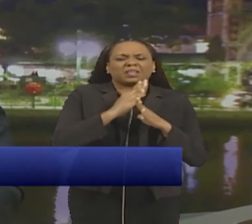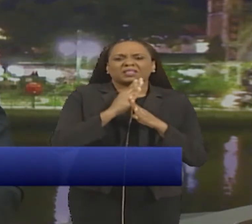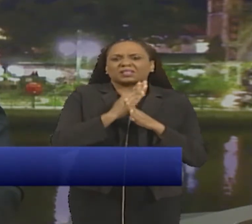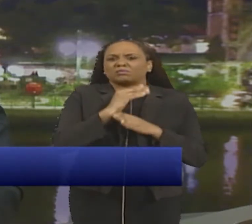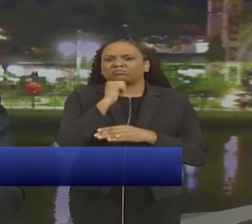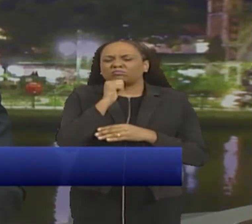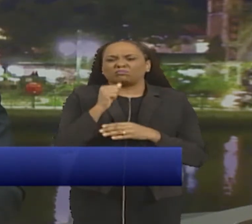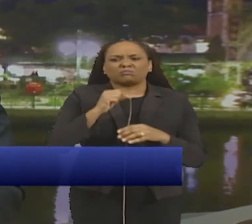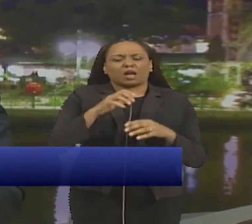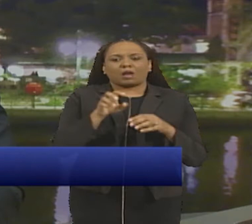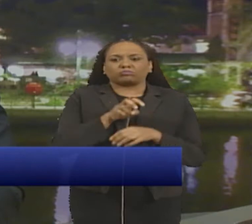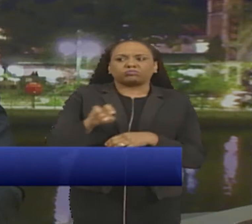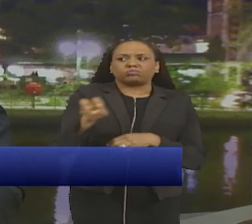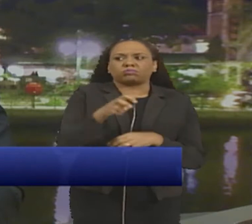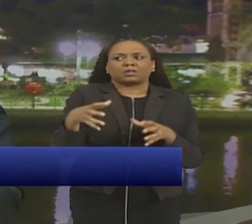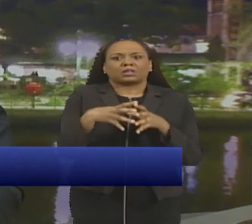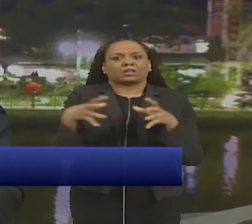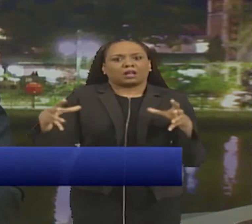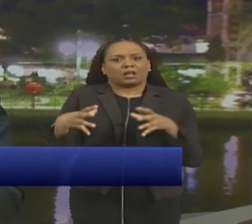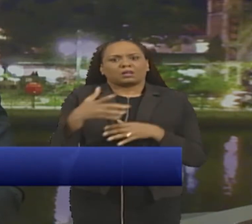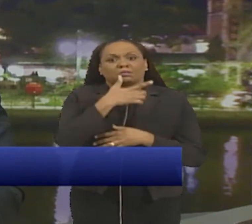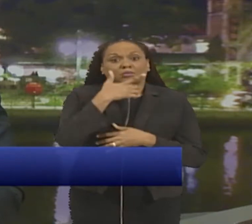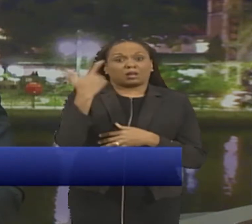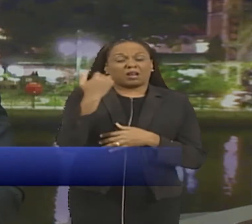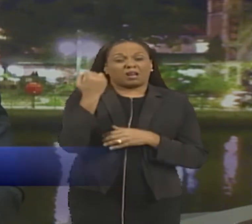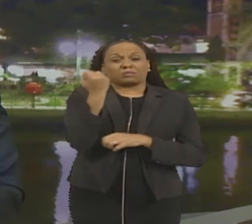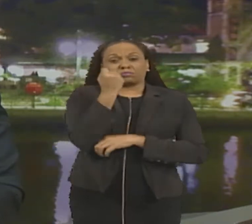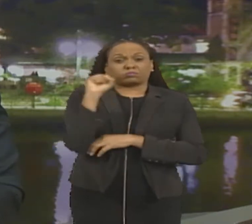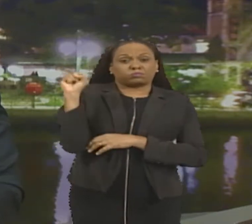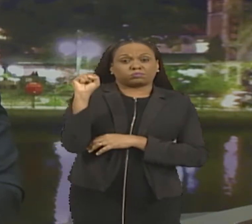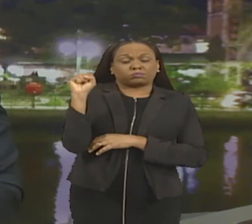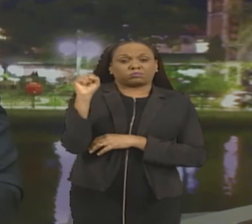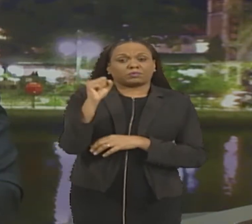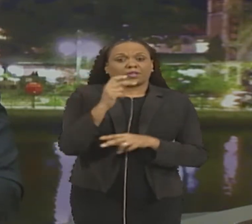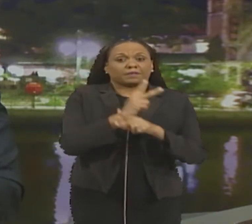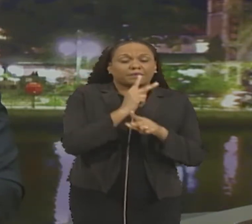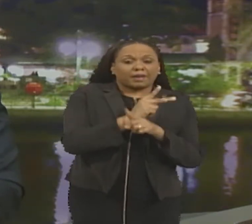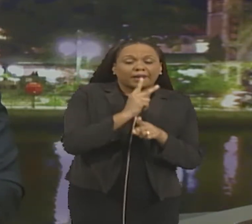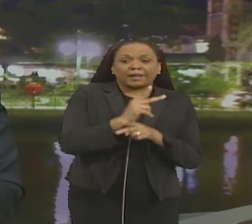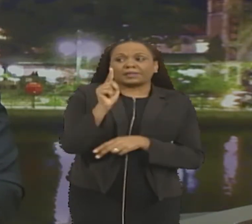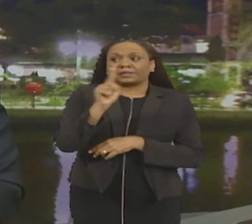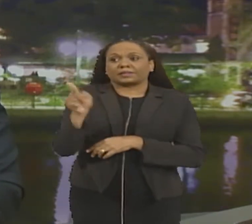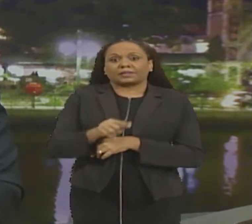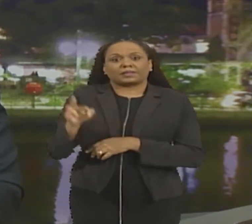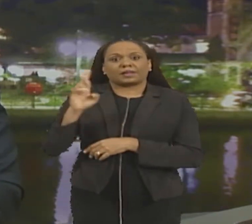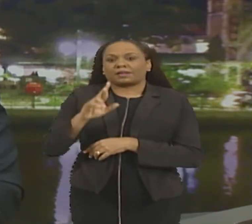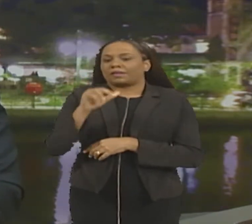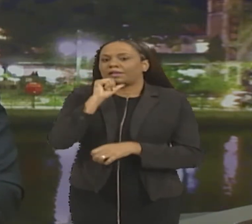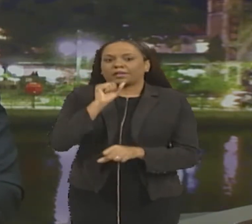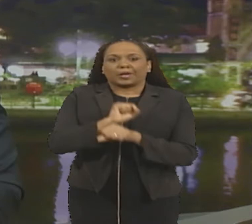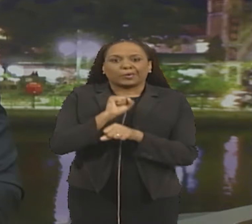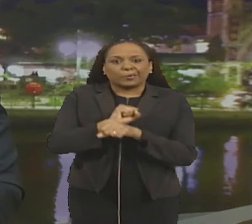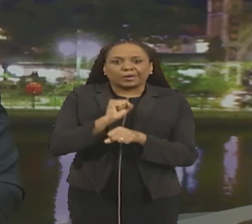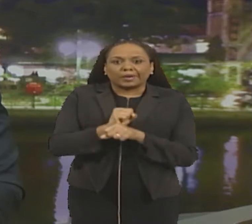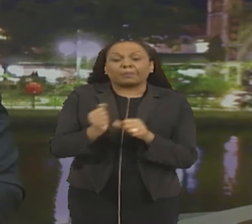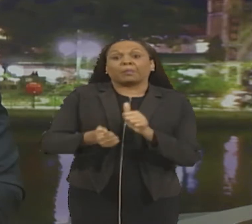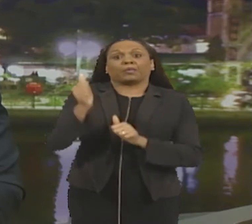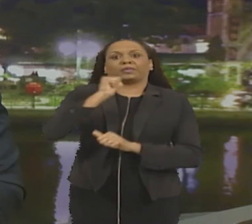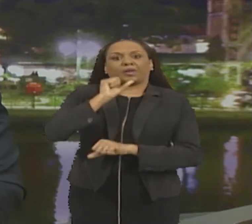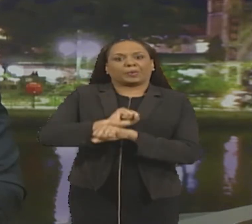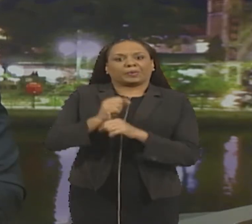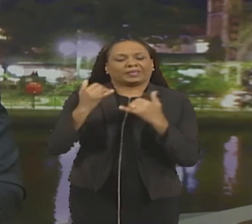for commuters as they were forced to cope with the fallout from a second work stoppage by the majority of PSV